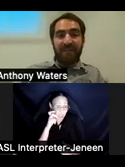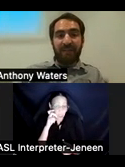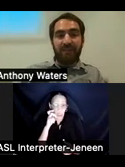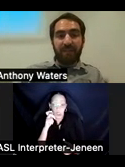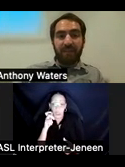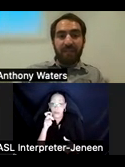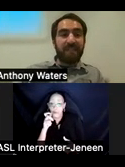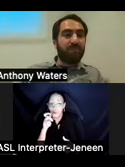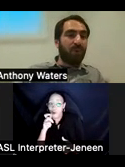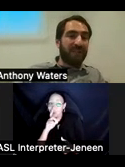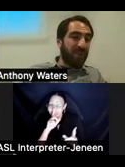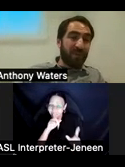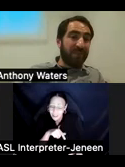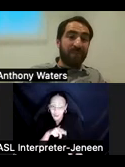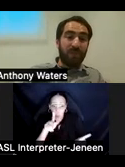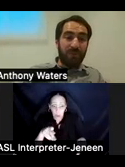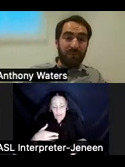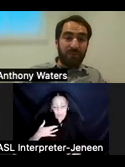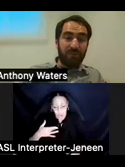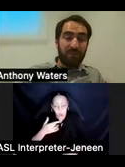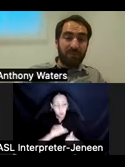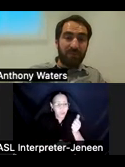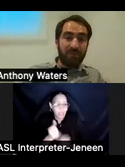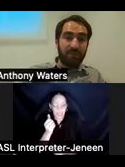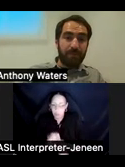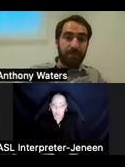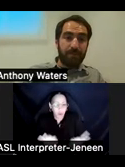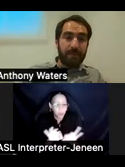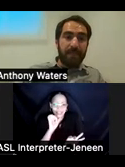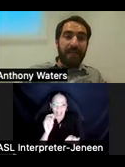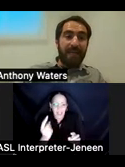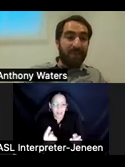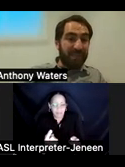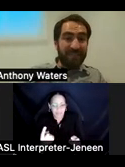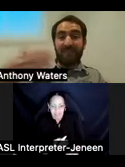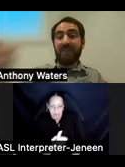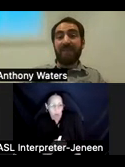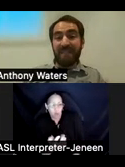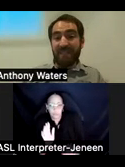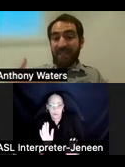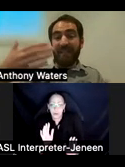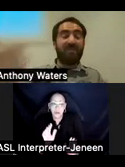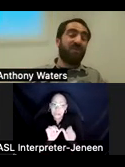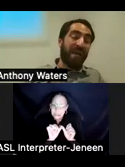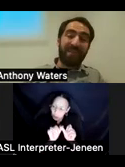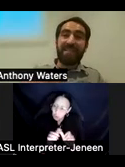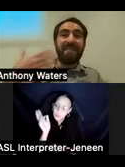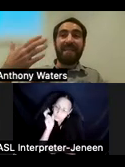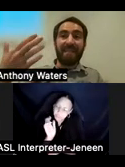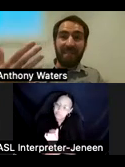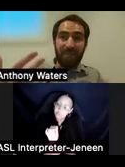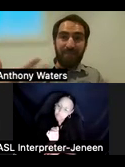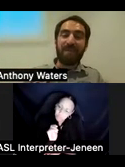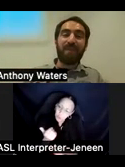suicidal, it's important that we don't leave them alone. that we continue to listen and try to listen